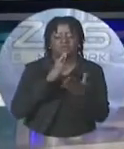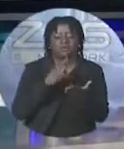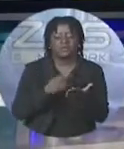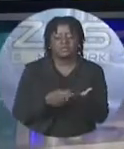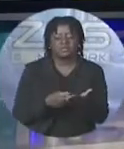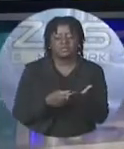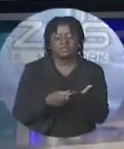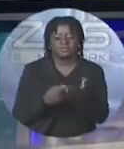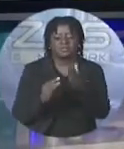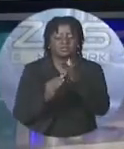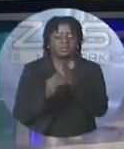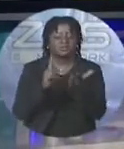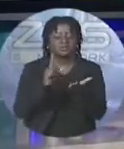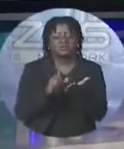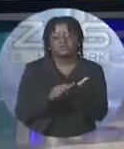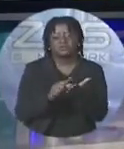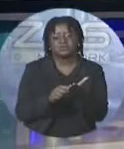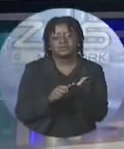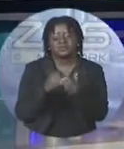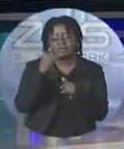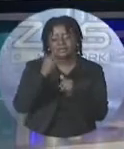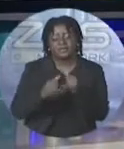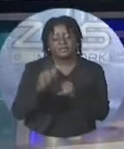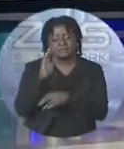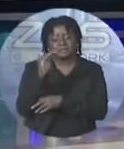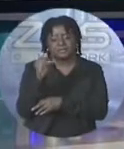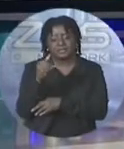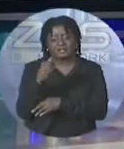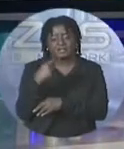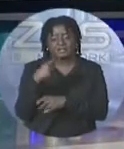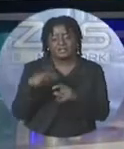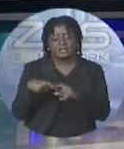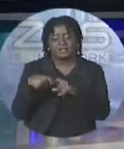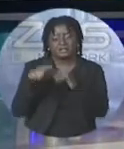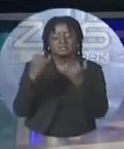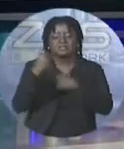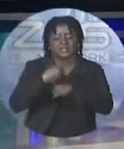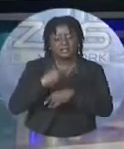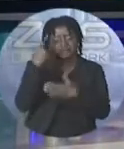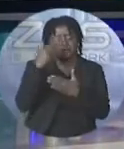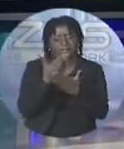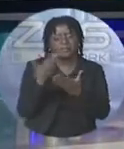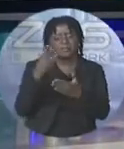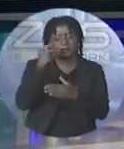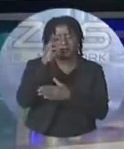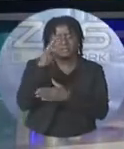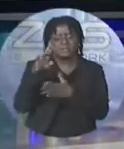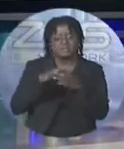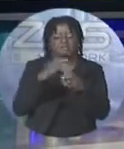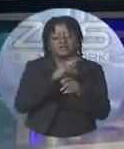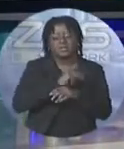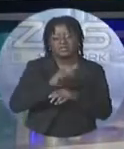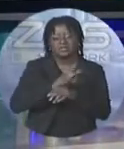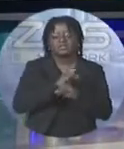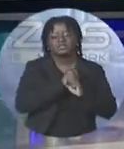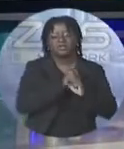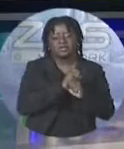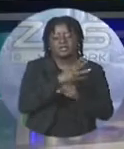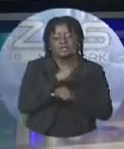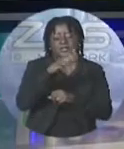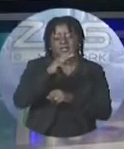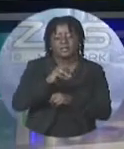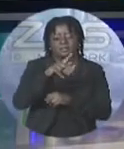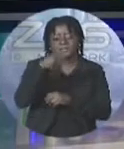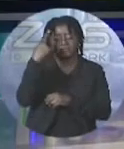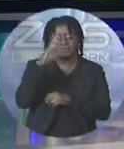Report. Topping the news, a final farewell held today for former Minister of National Security and Member of Parliament for Bain